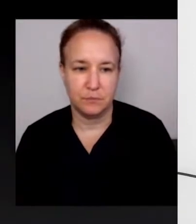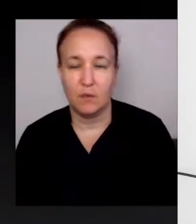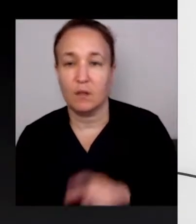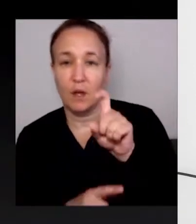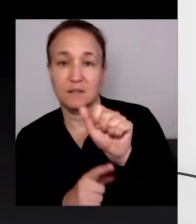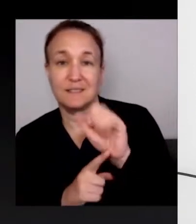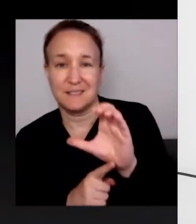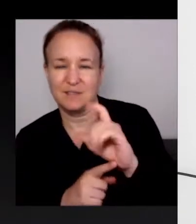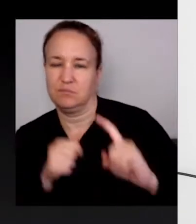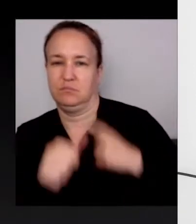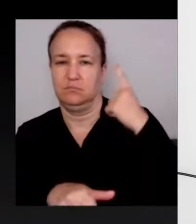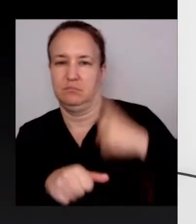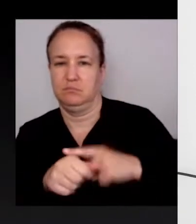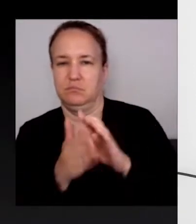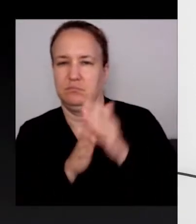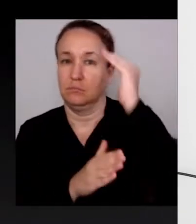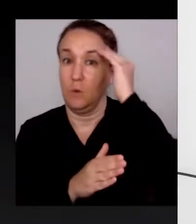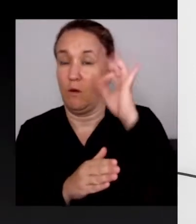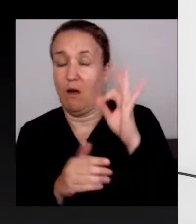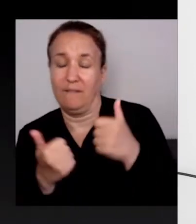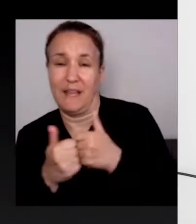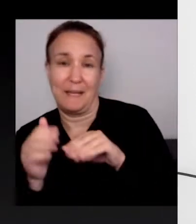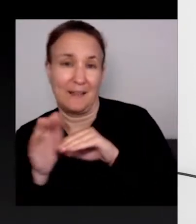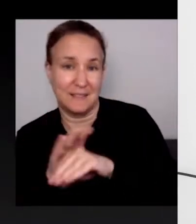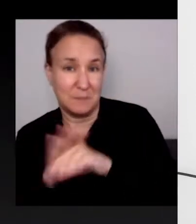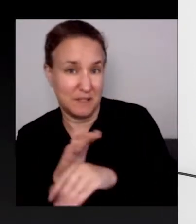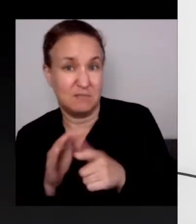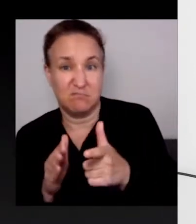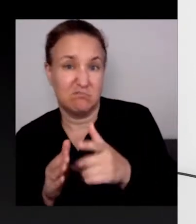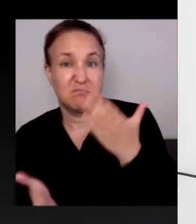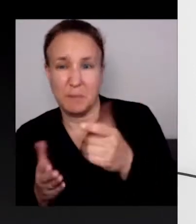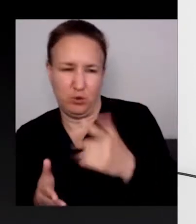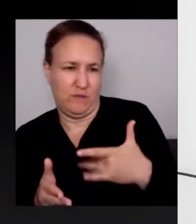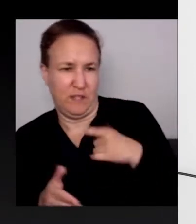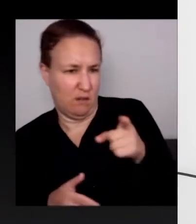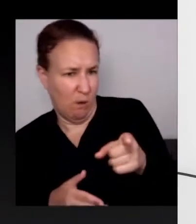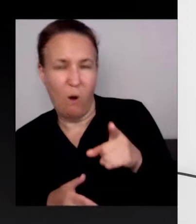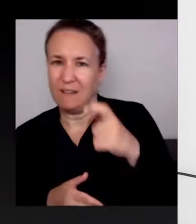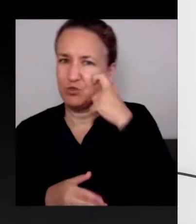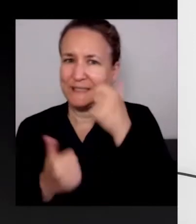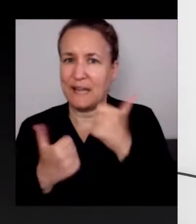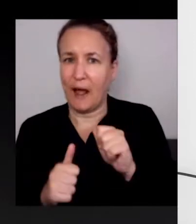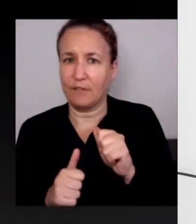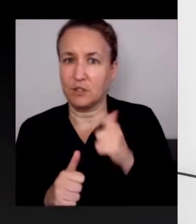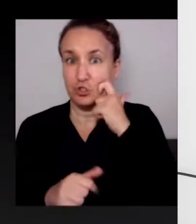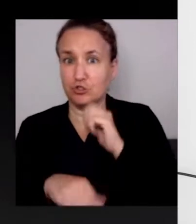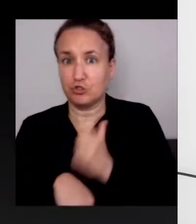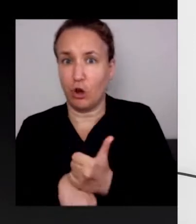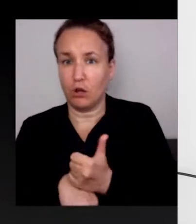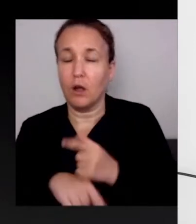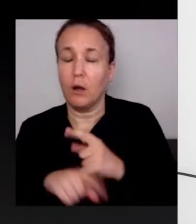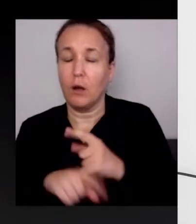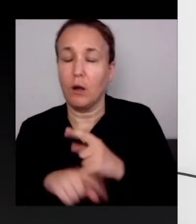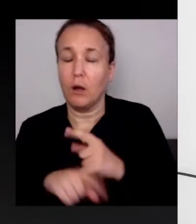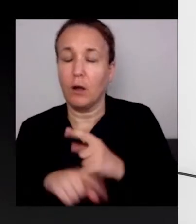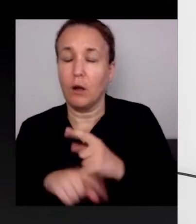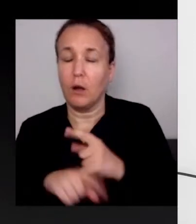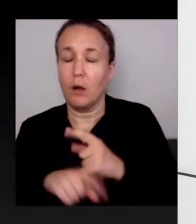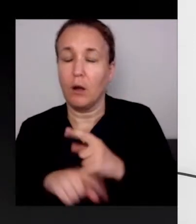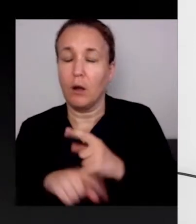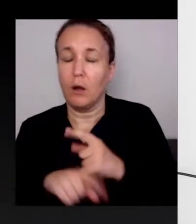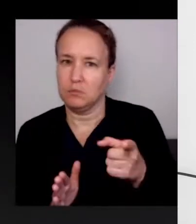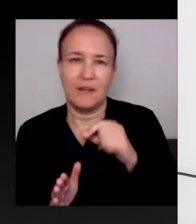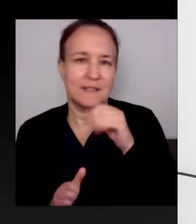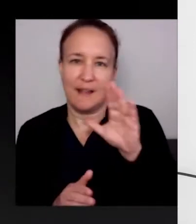time becoming aware of game accessibility, you might get the impression that this is a recent effort. But as I'm going to show you, this is very much not the